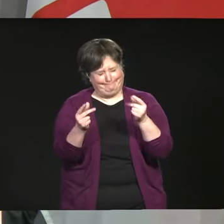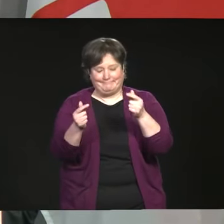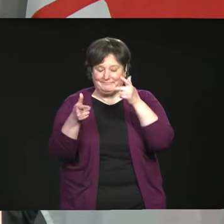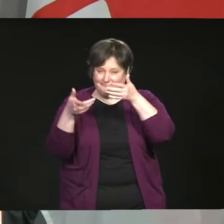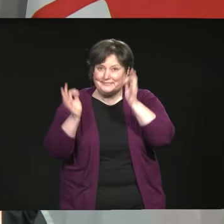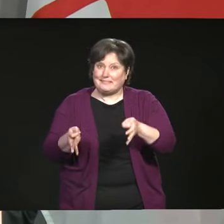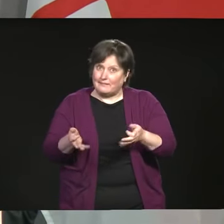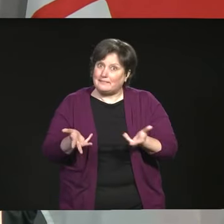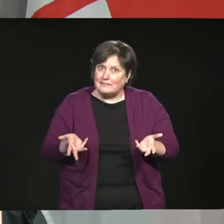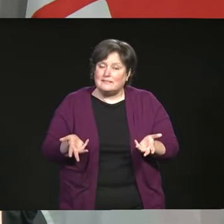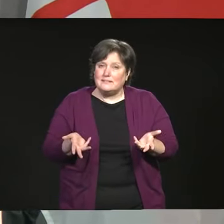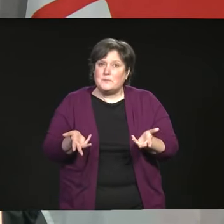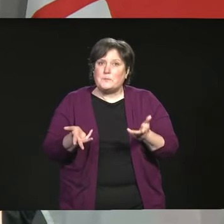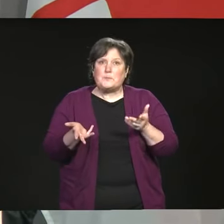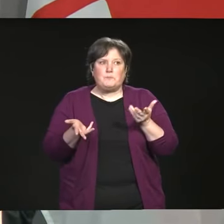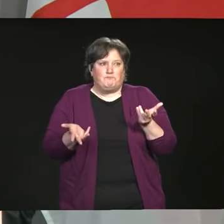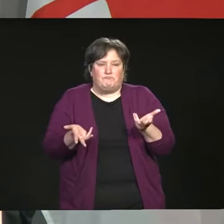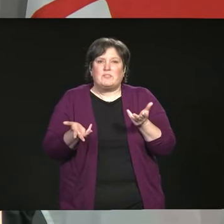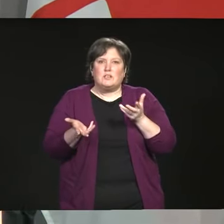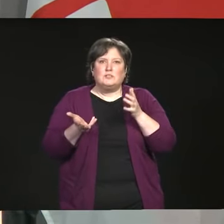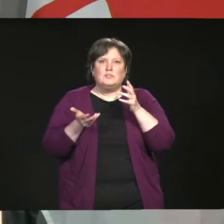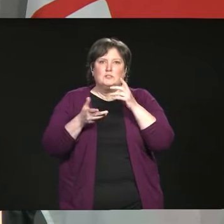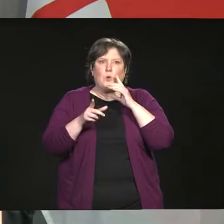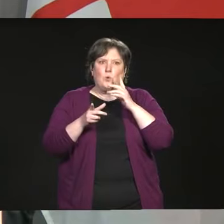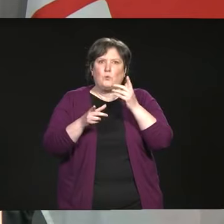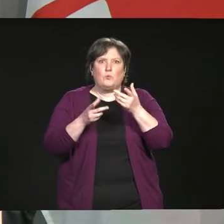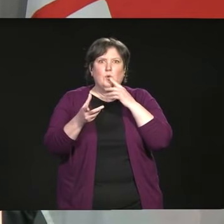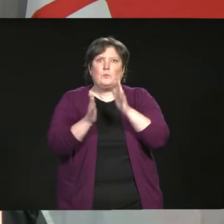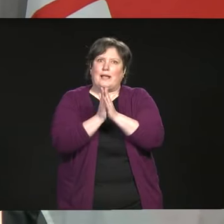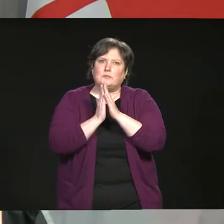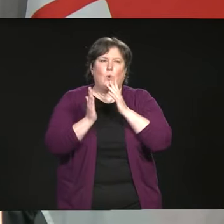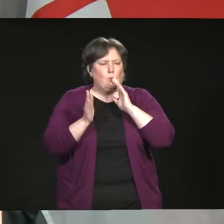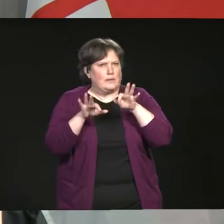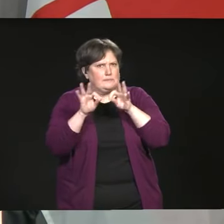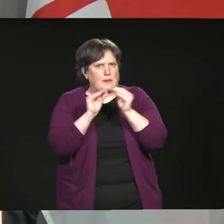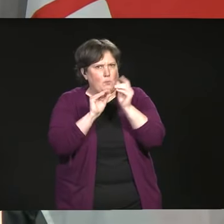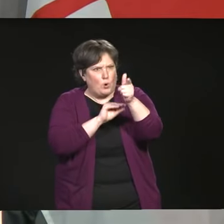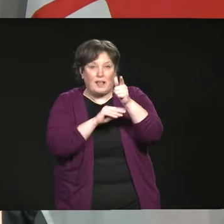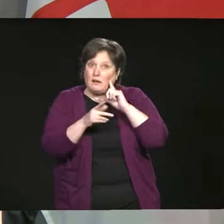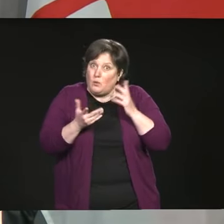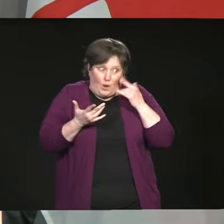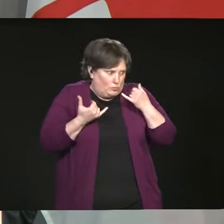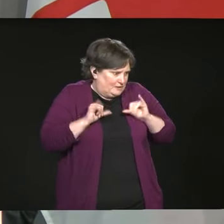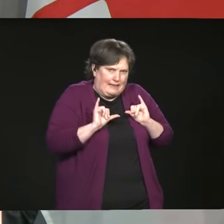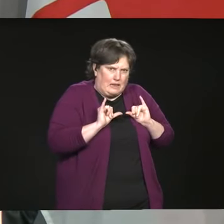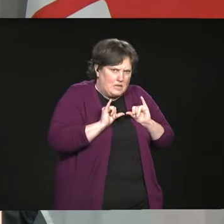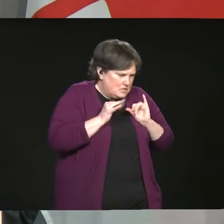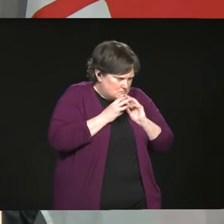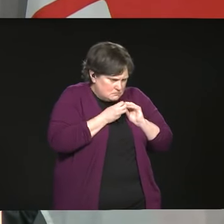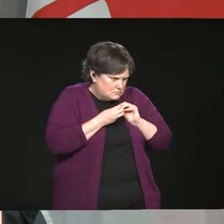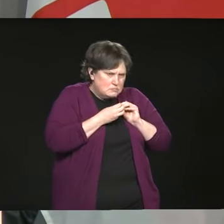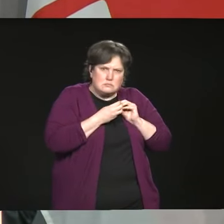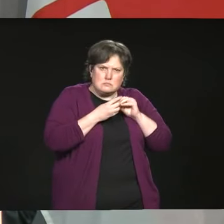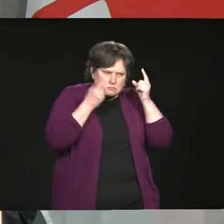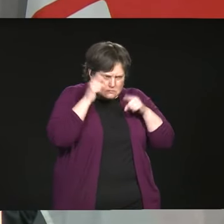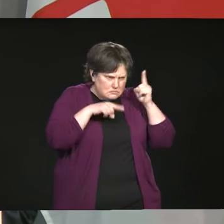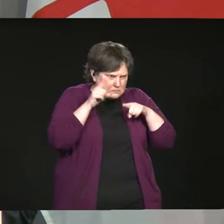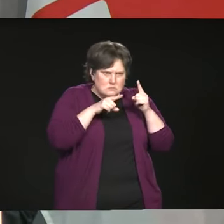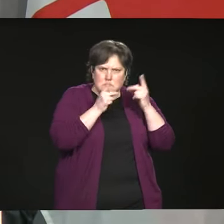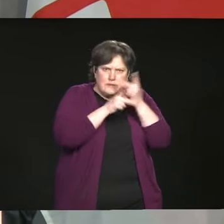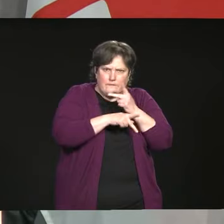to you with details this afternoon on important measures. We are working in order to make sure that we have the capacity to protect